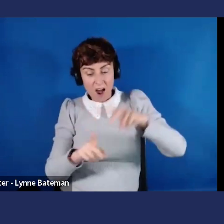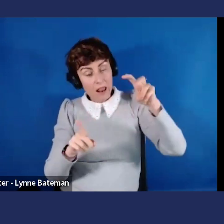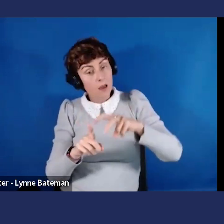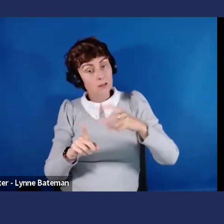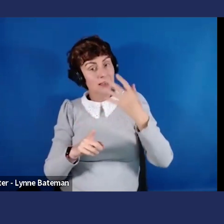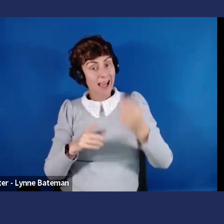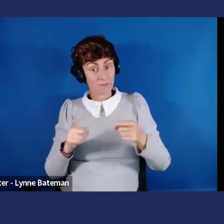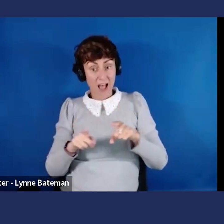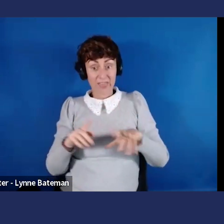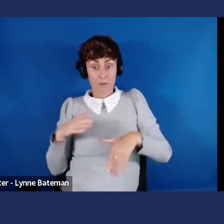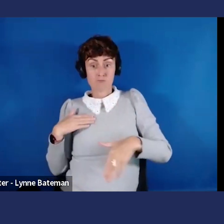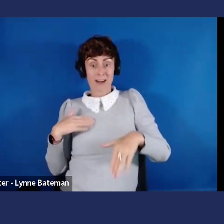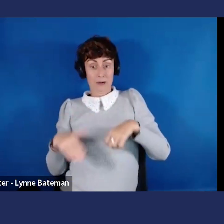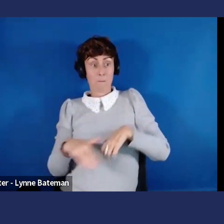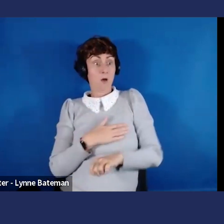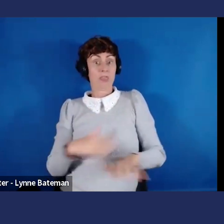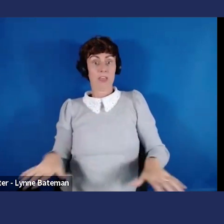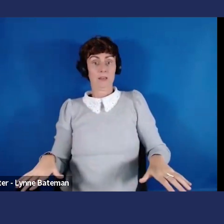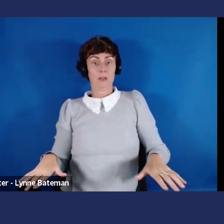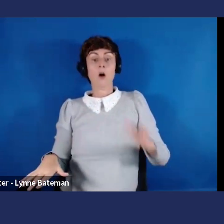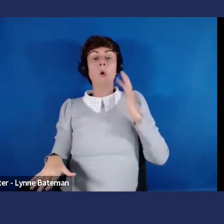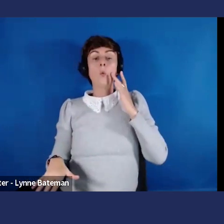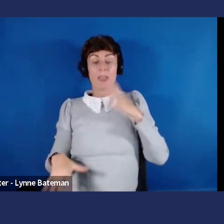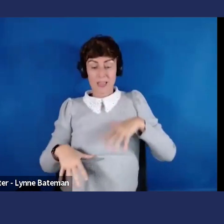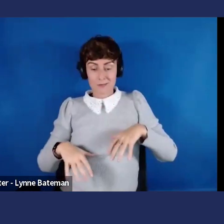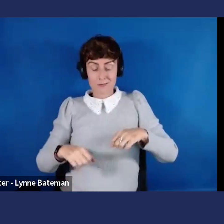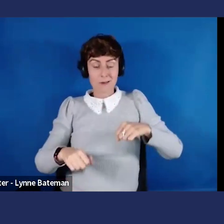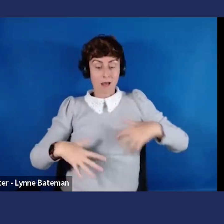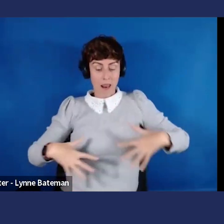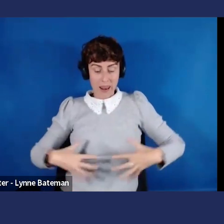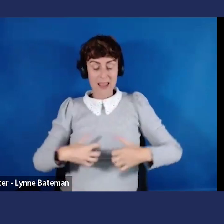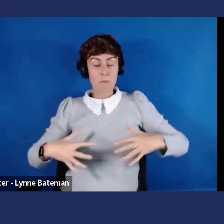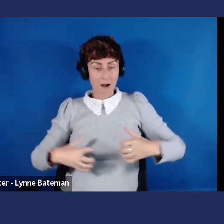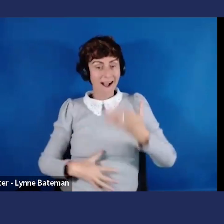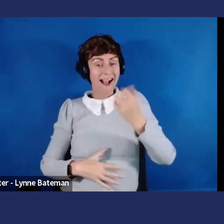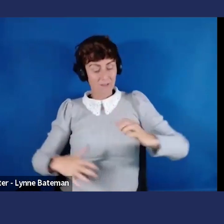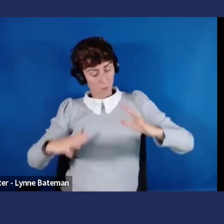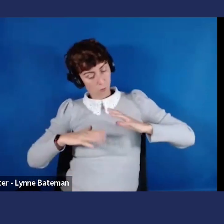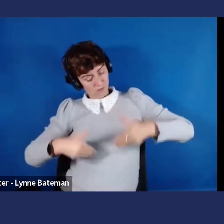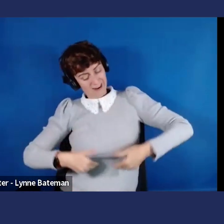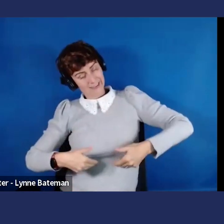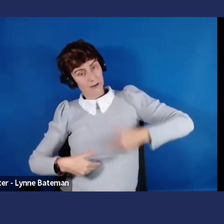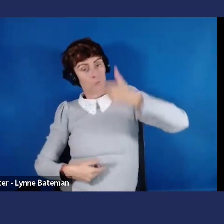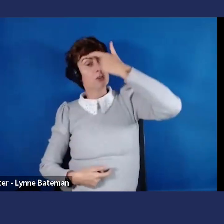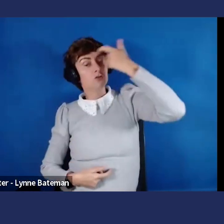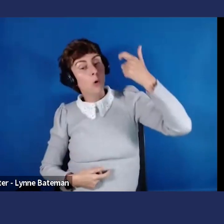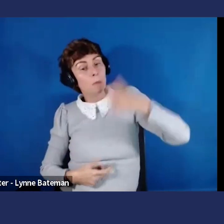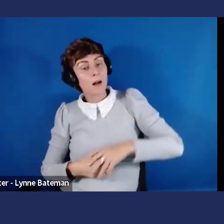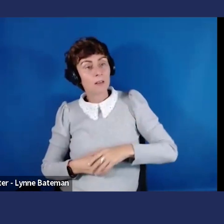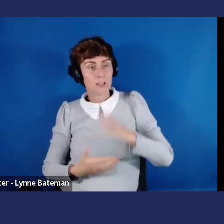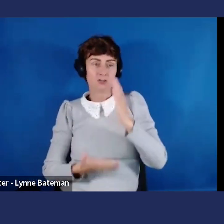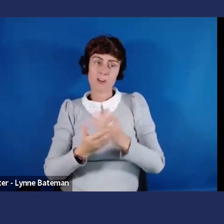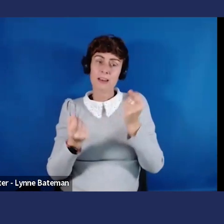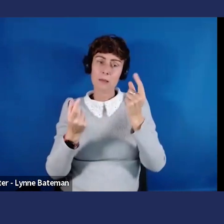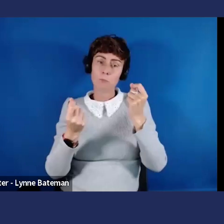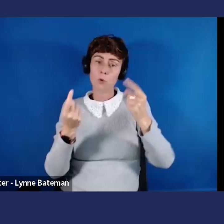birthing, and they will already come into the system with a significant amount of trauma. So it's very important as a healthcare professional that we understand that.